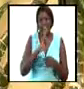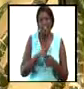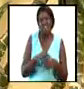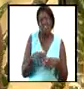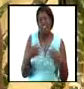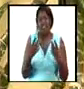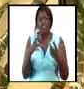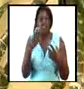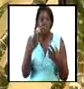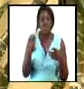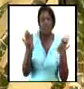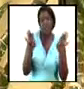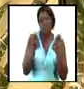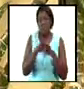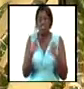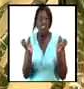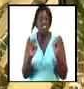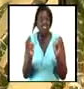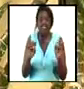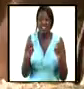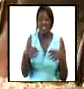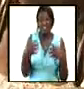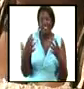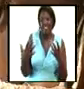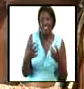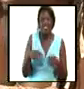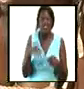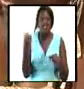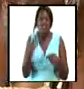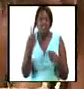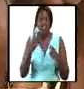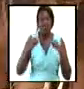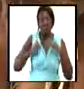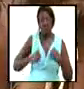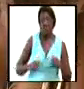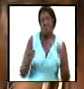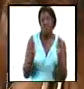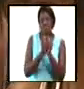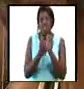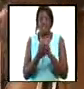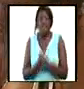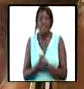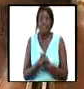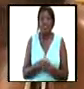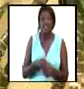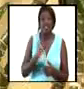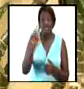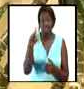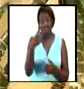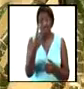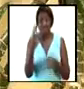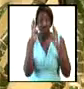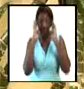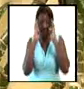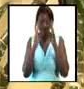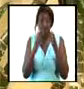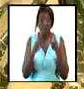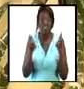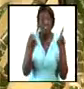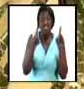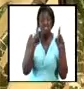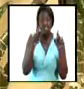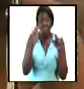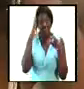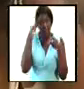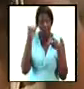say, "Oh no, Richard, I'm not doing anything. Just chilling with the pal." Well, if that's your attitude, I also have a lot of